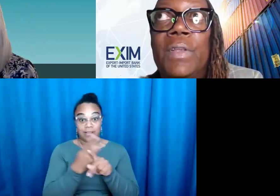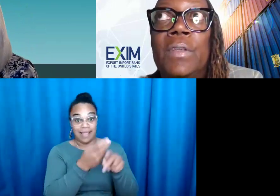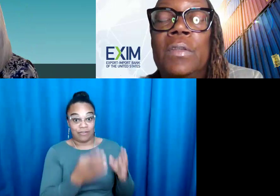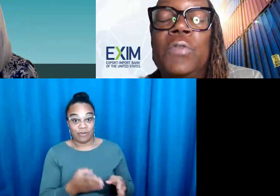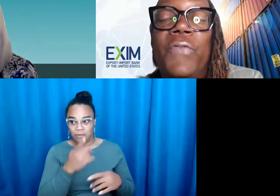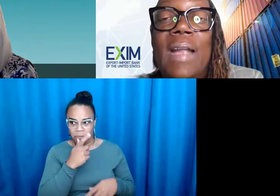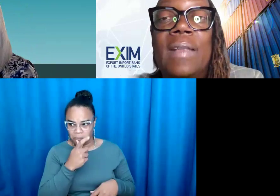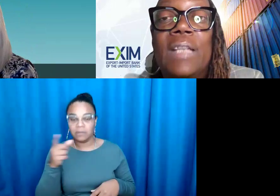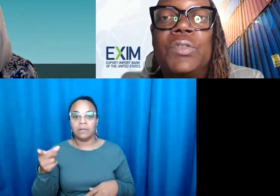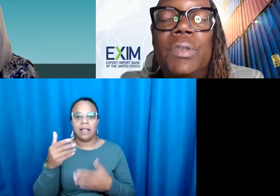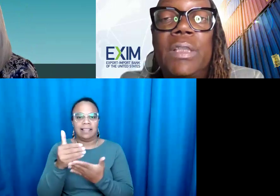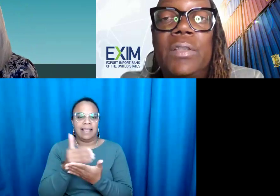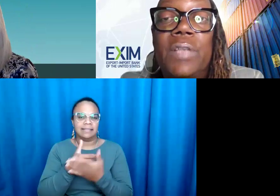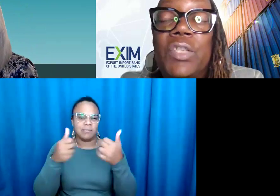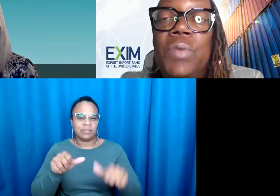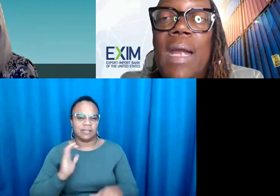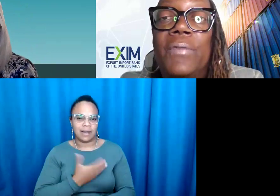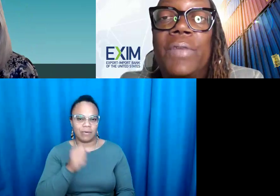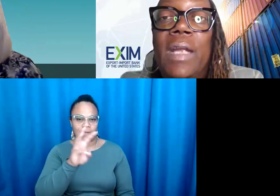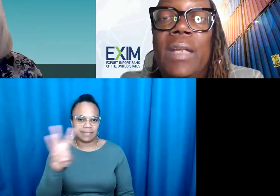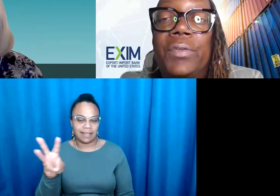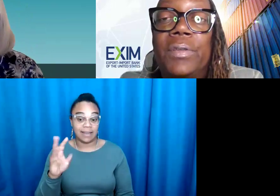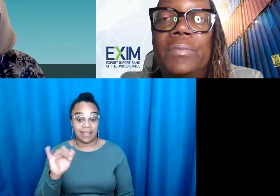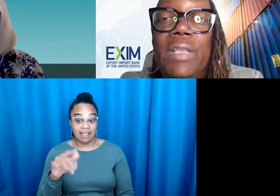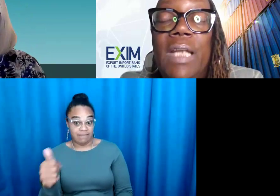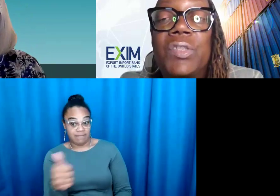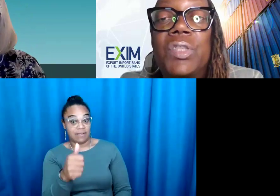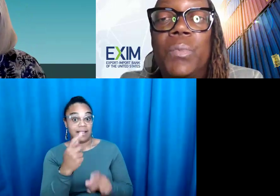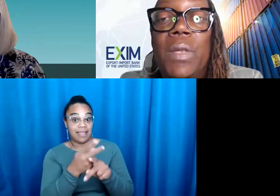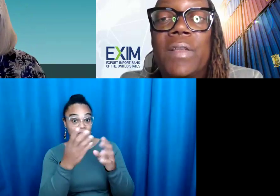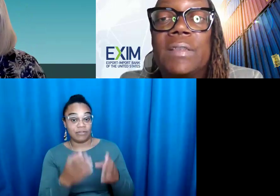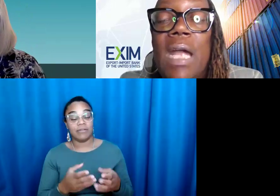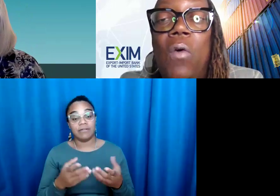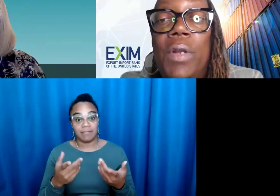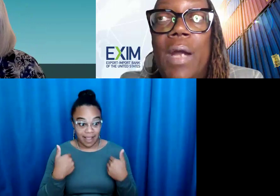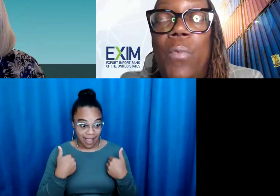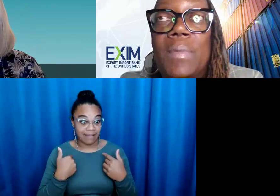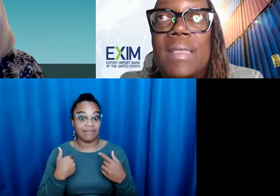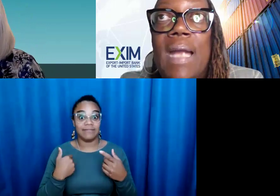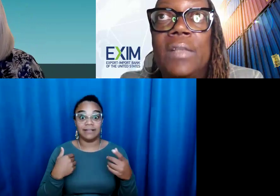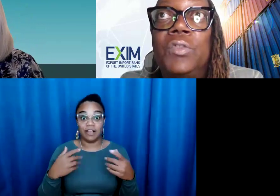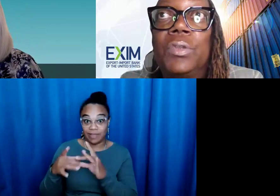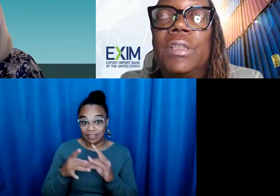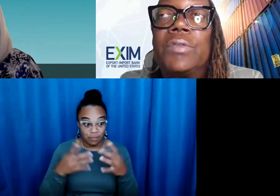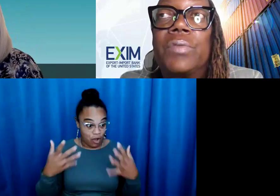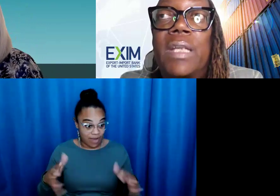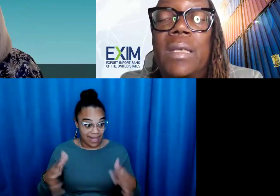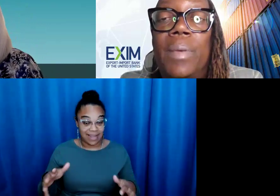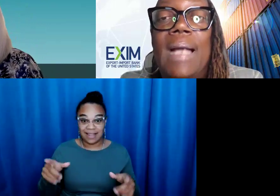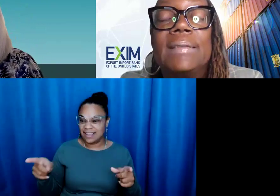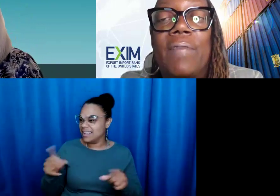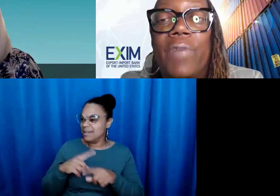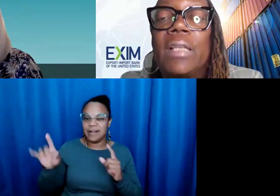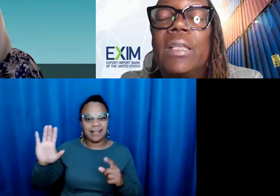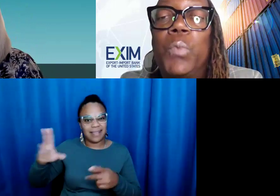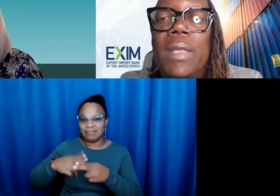If you find that your lender that you have a current relationship with is not on our website, your lender can